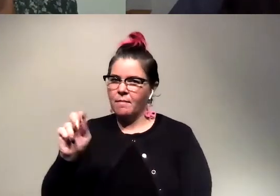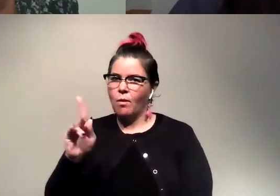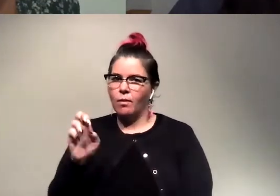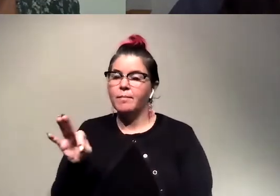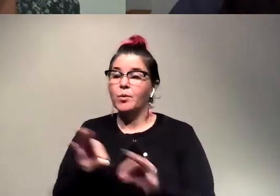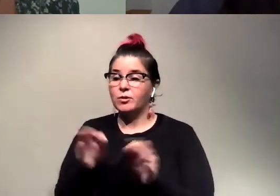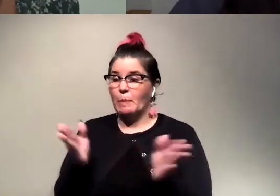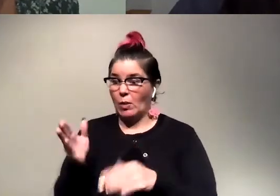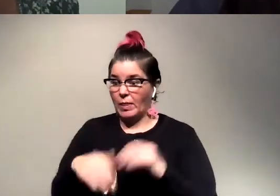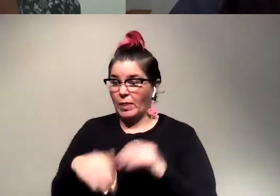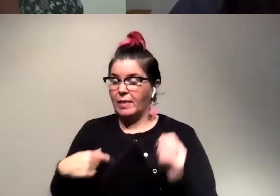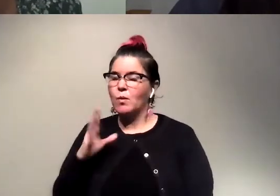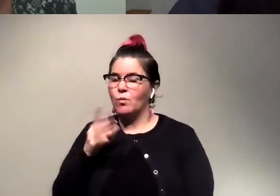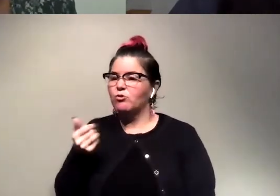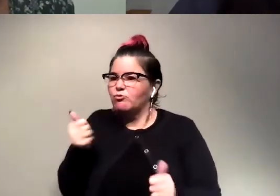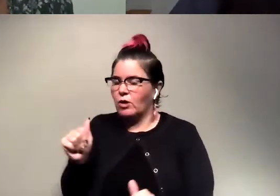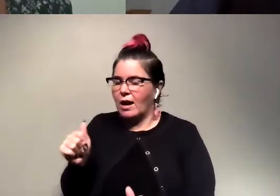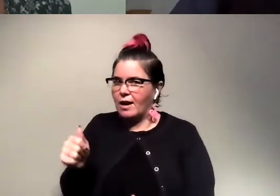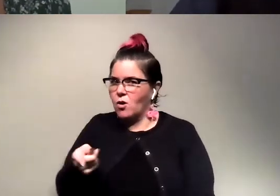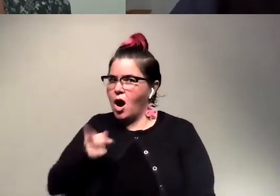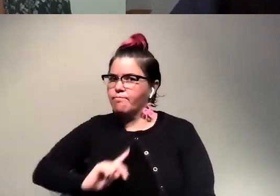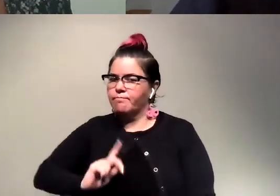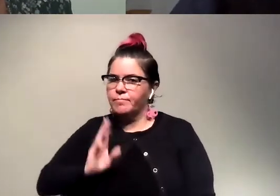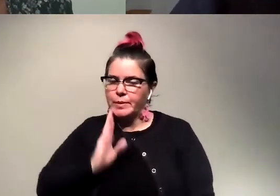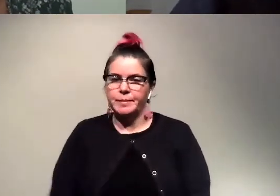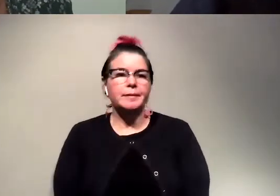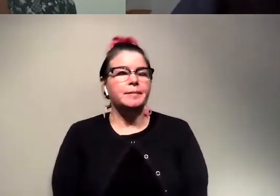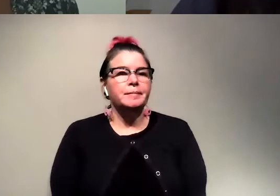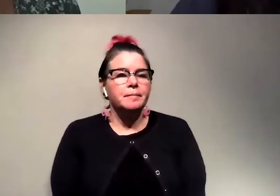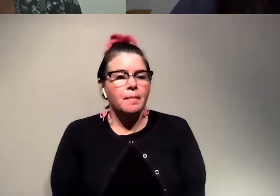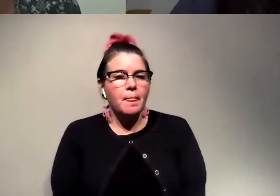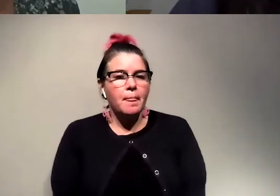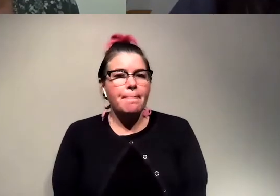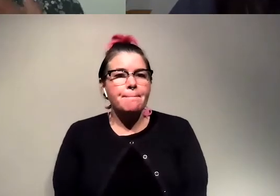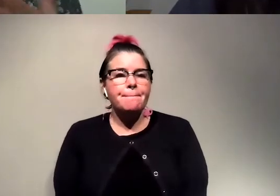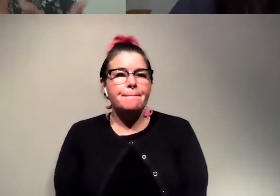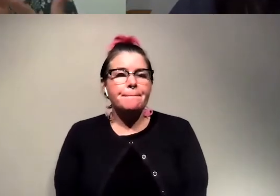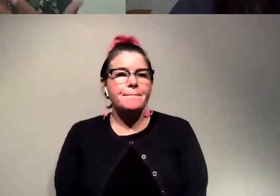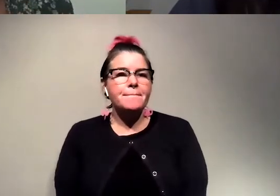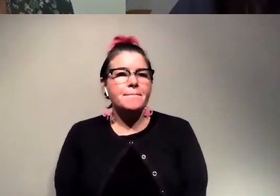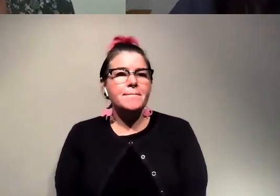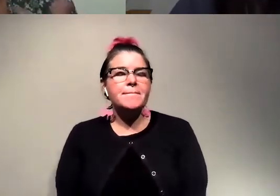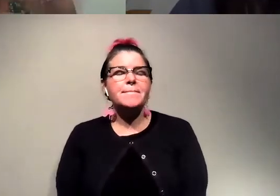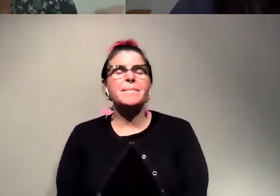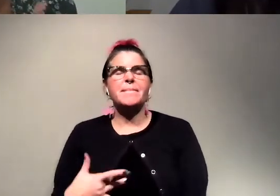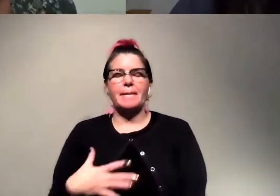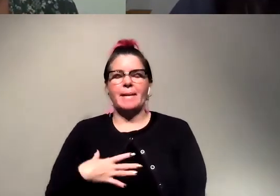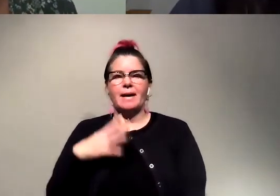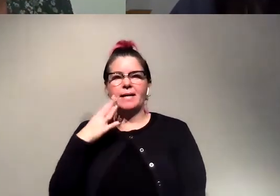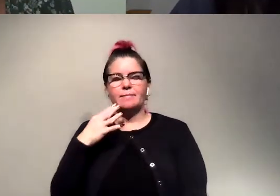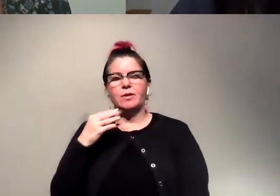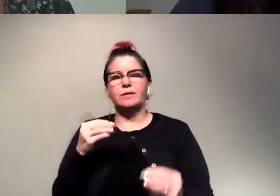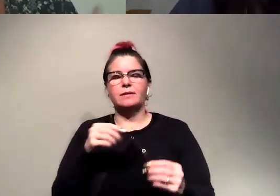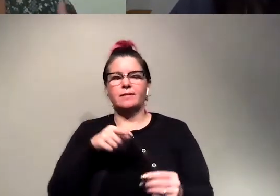them, they're definitely going to go ahead and try it. And they're usually from my experience, the more aggressive species